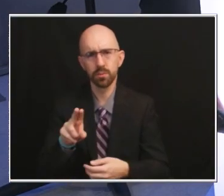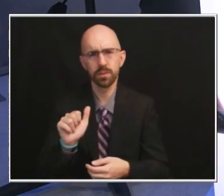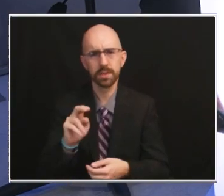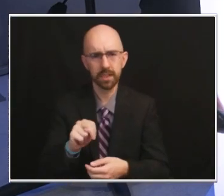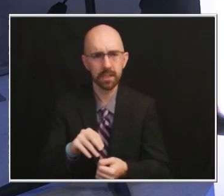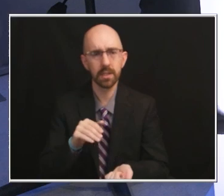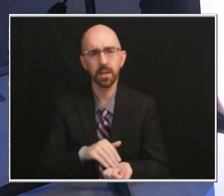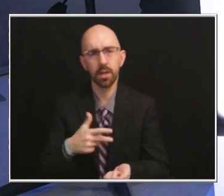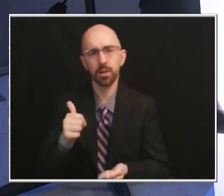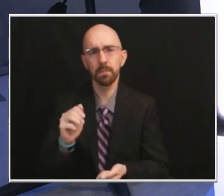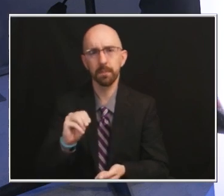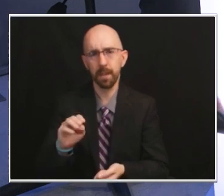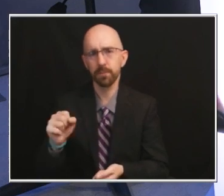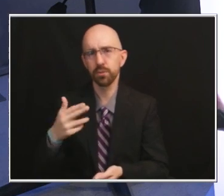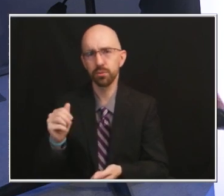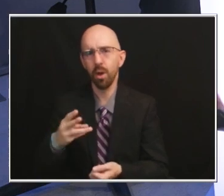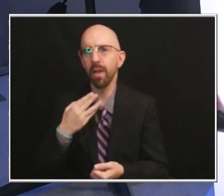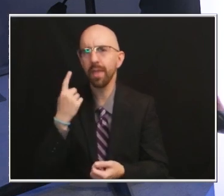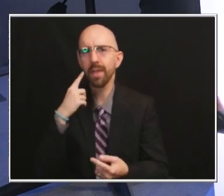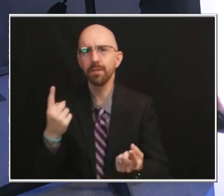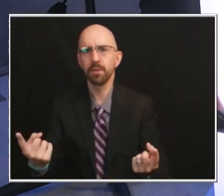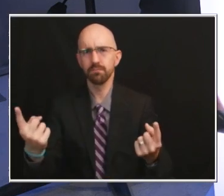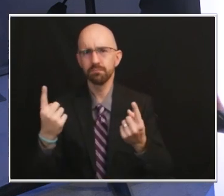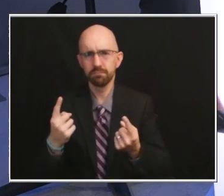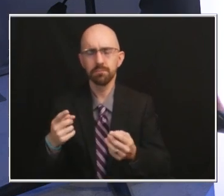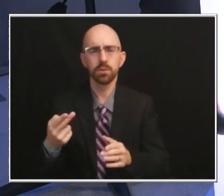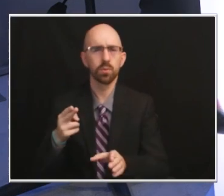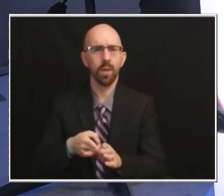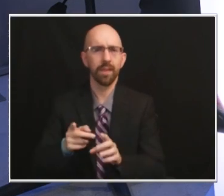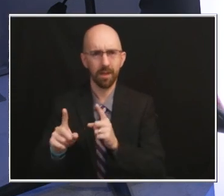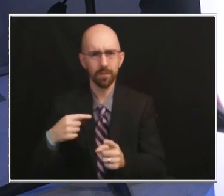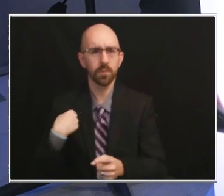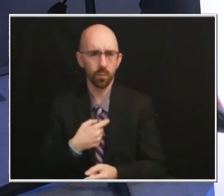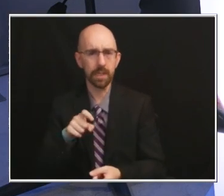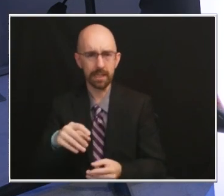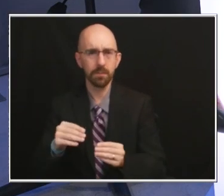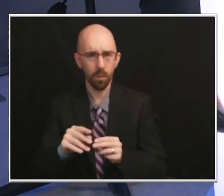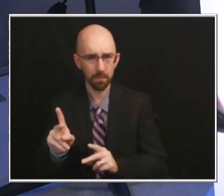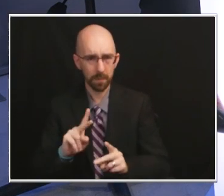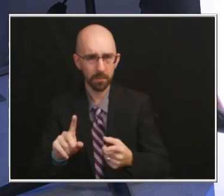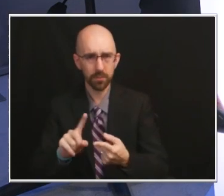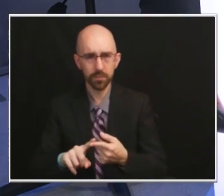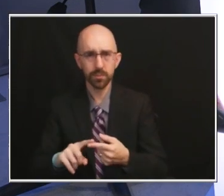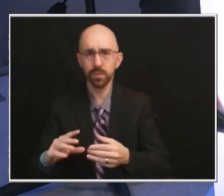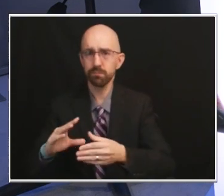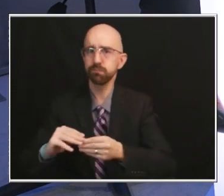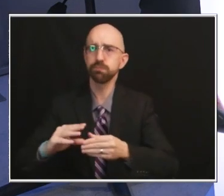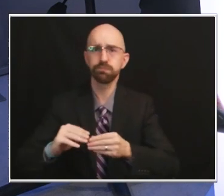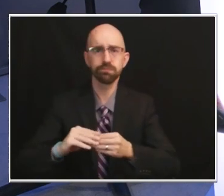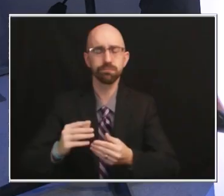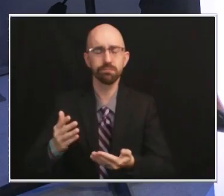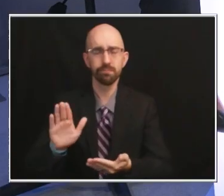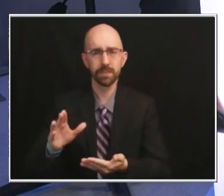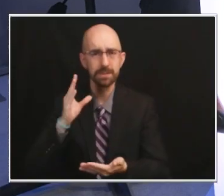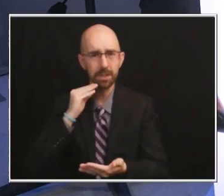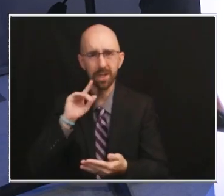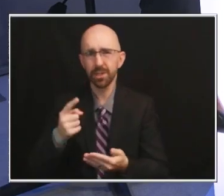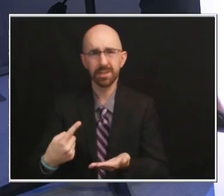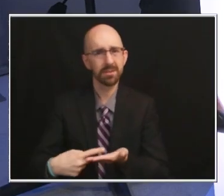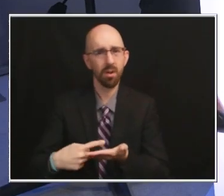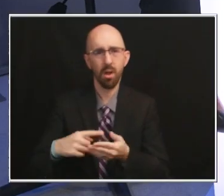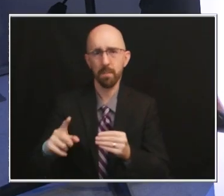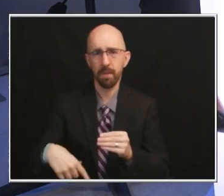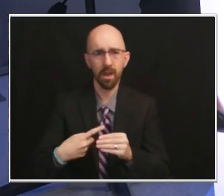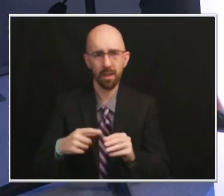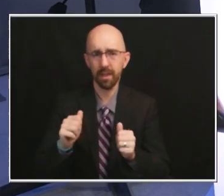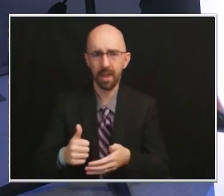Shaw. Thank you for coming on here and joining this conversation, because we need more people to come forward and to just talk about it. It can help all